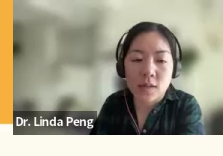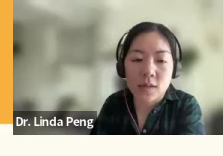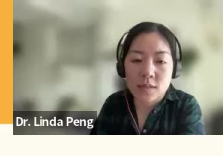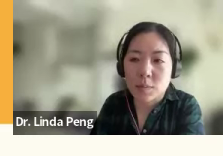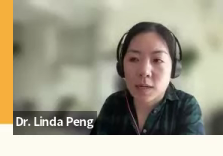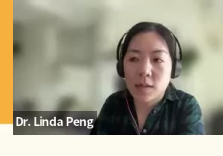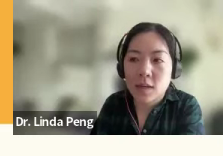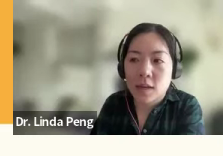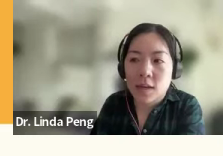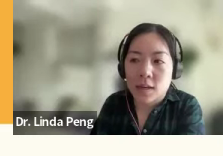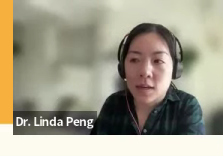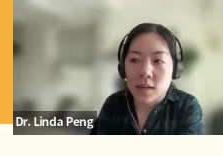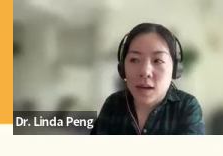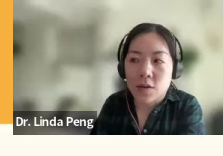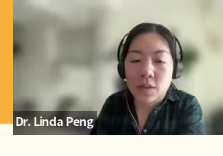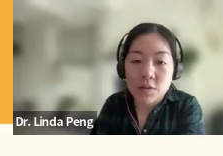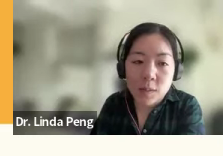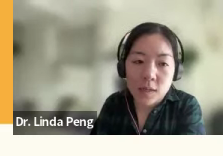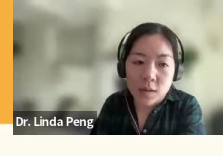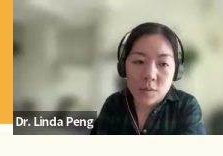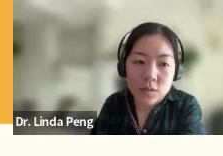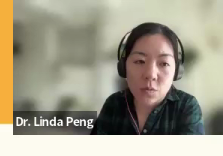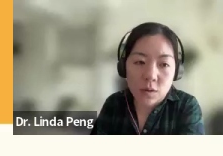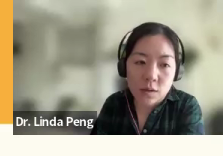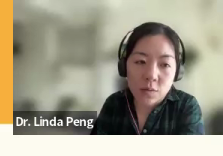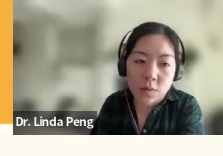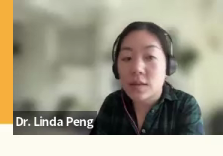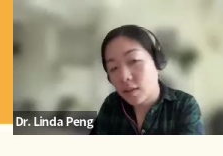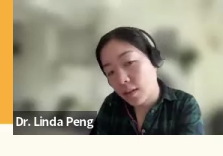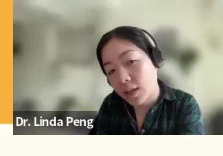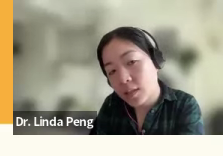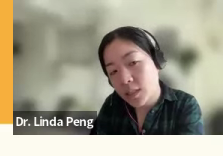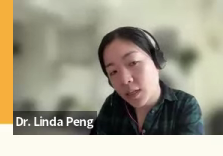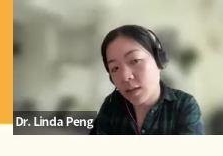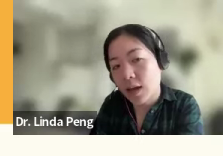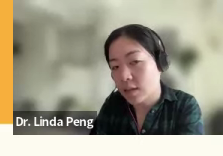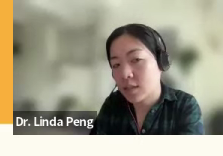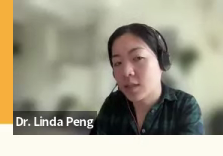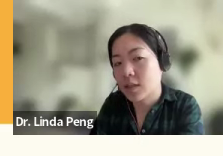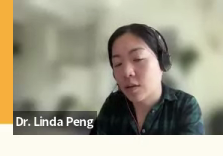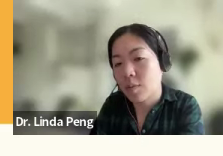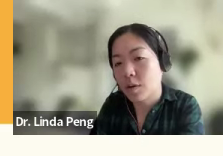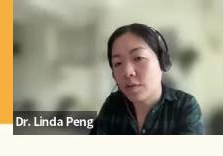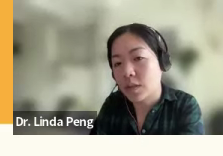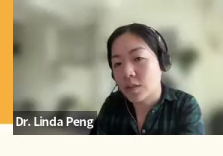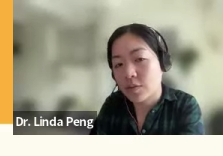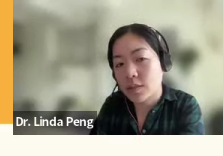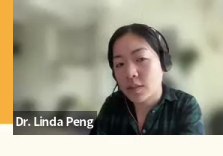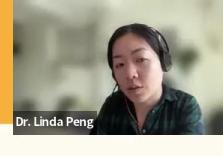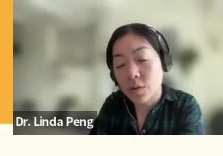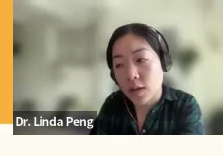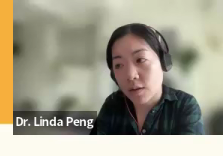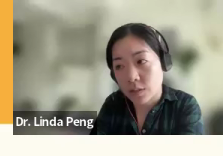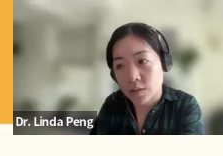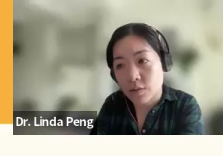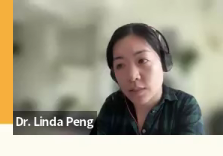110 funding has been and how they've been able to work with clients in accessing a lot more of these